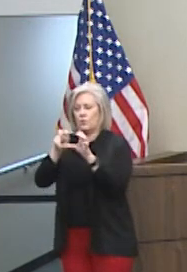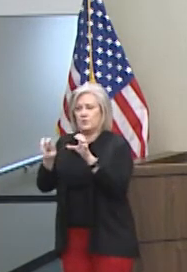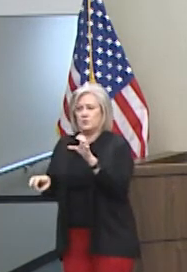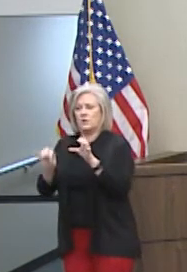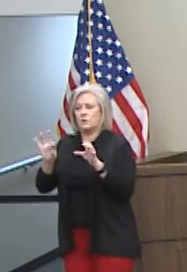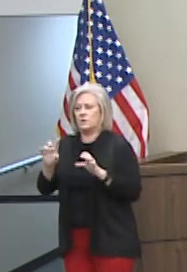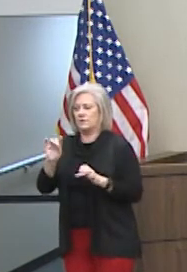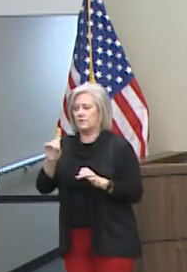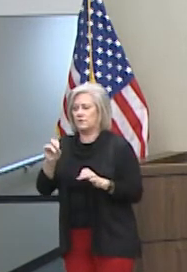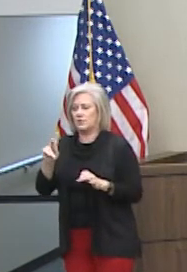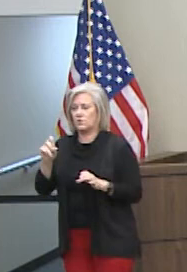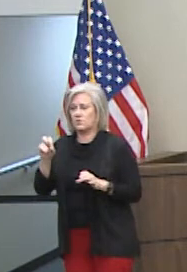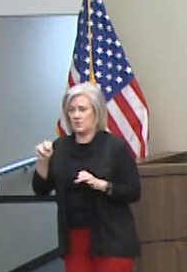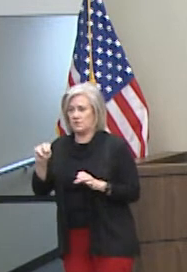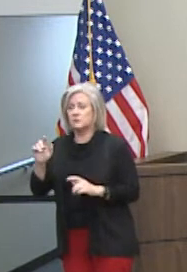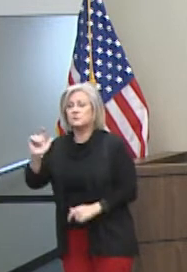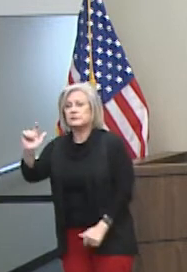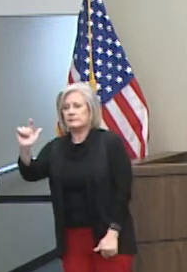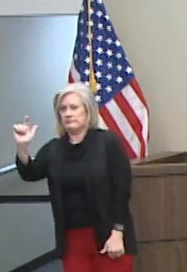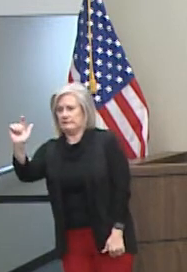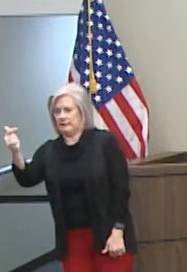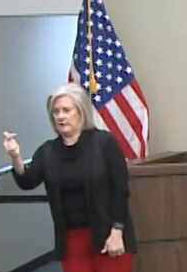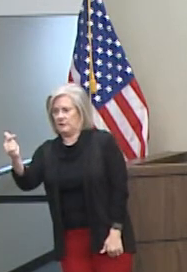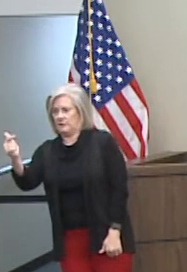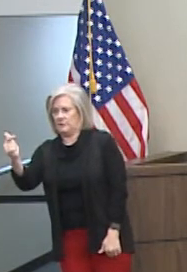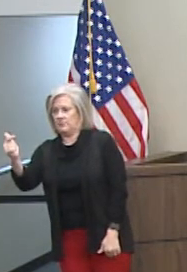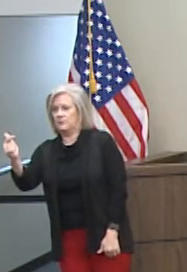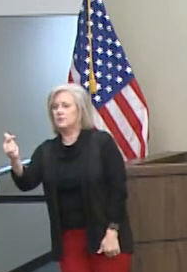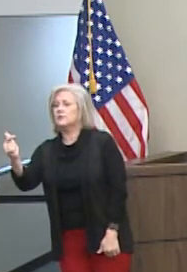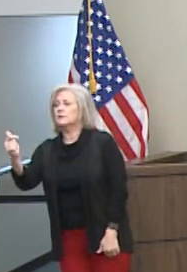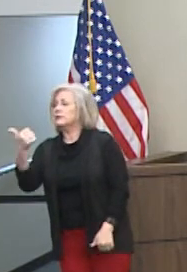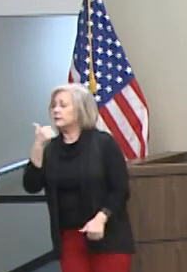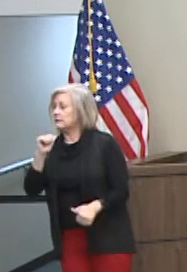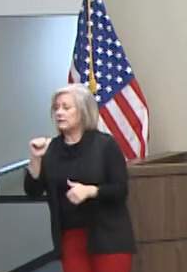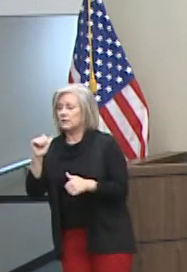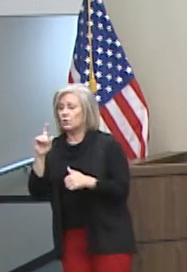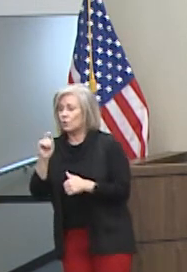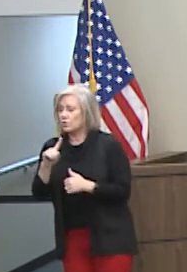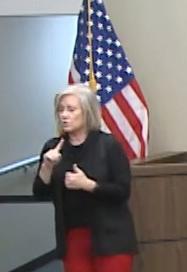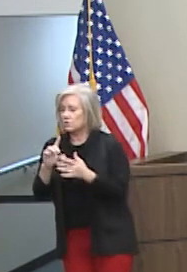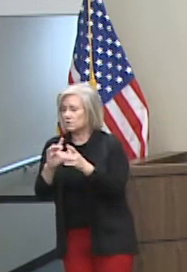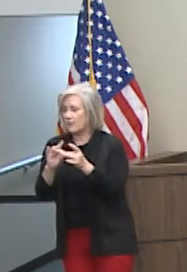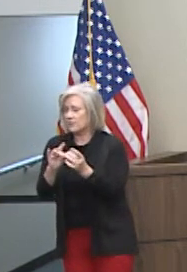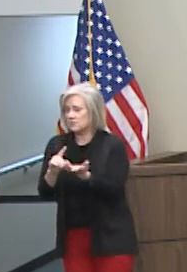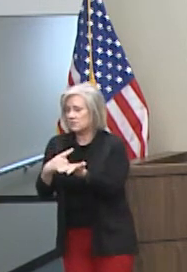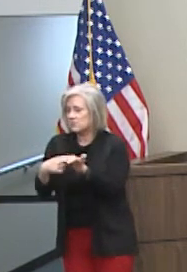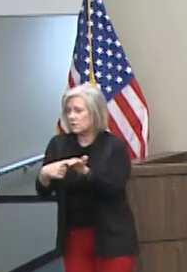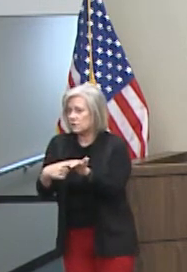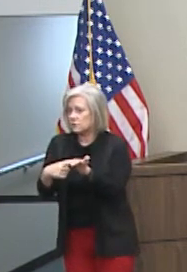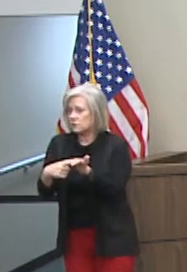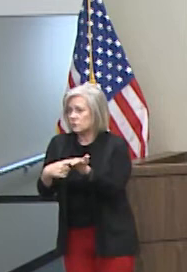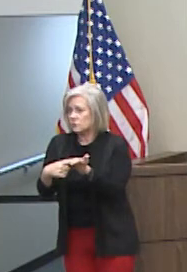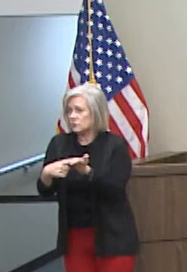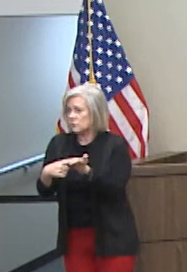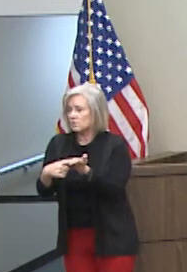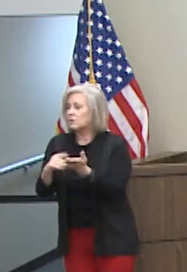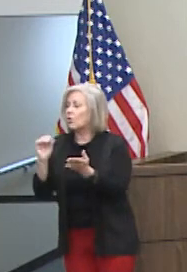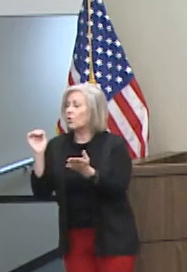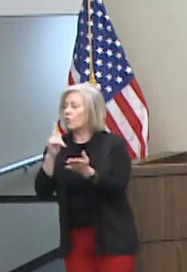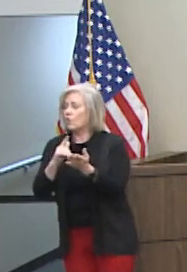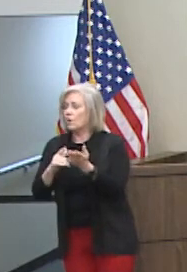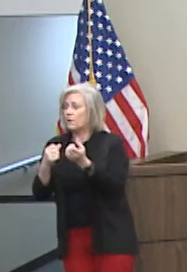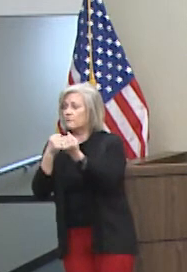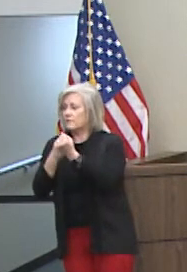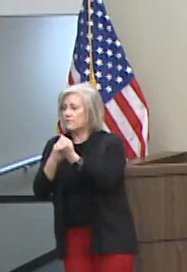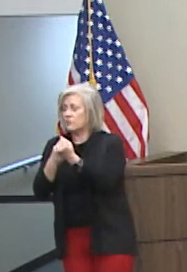Was that? Stephanie. Thank you, Ms. Cordaway. Any questions, comments, discussion? All right, all those in favor signify